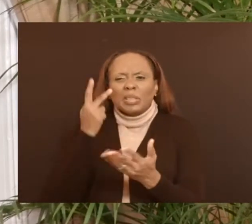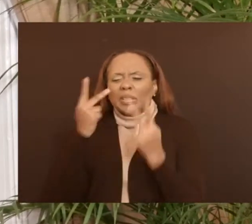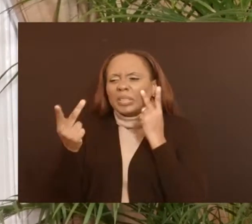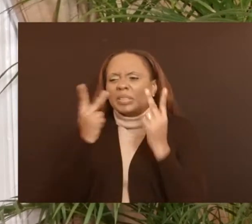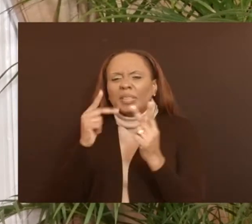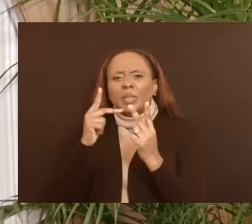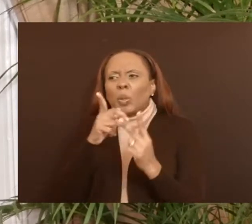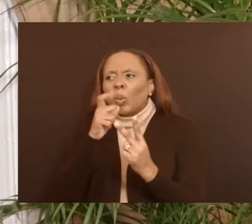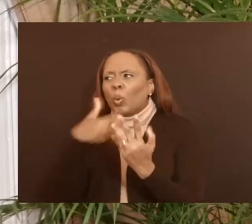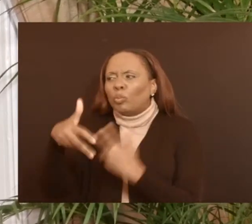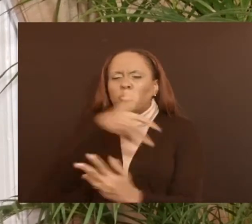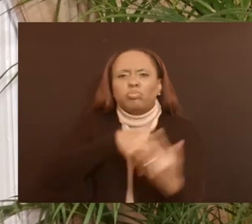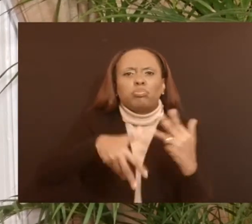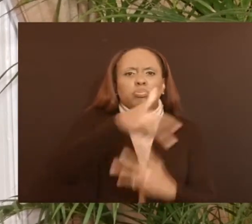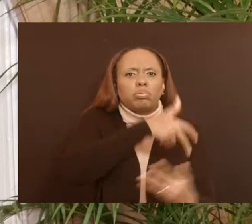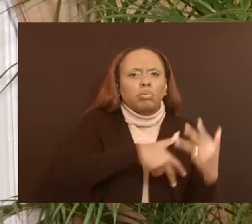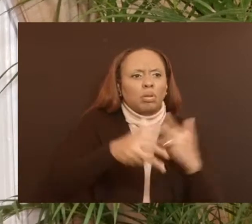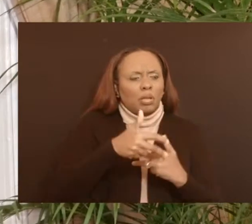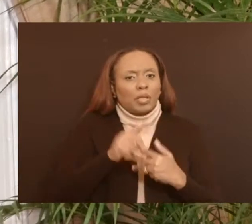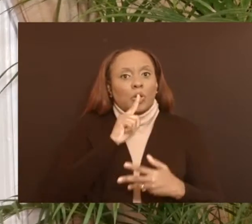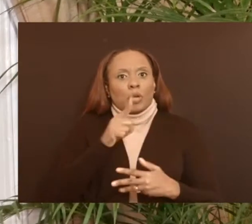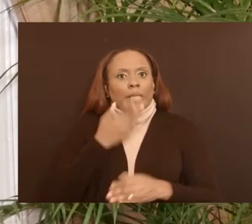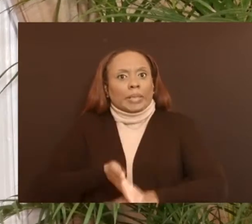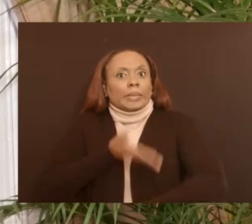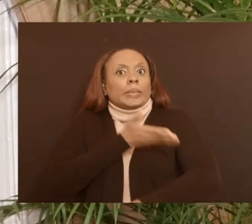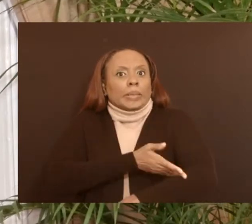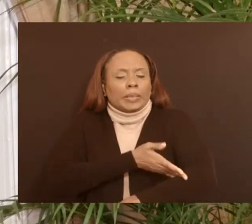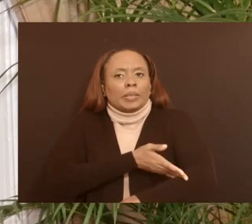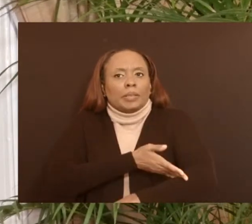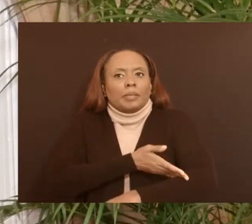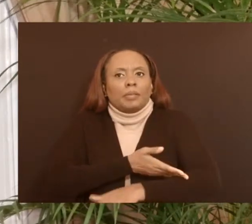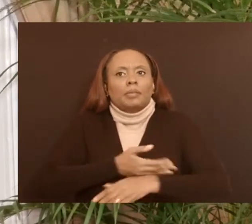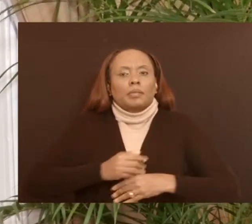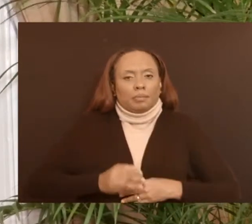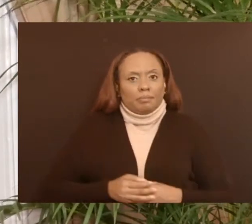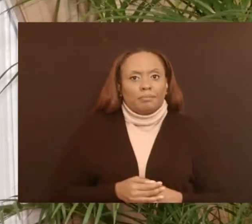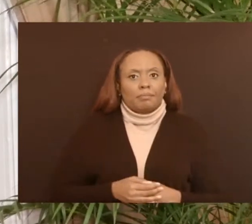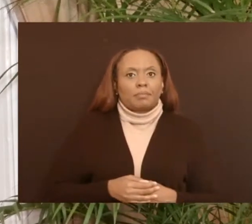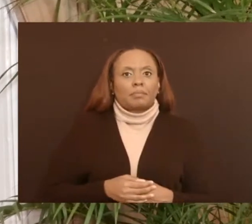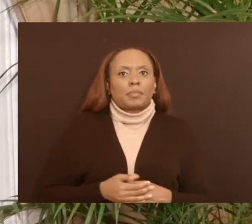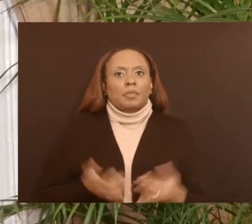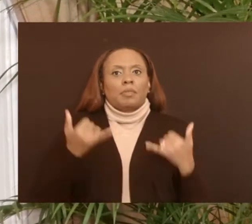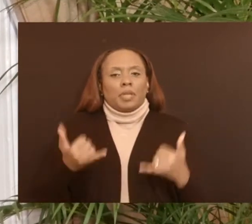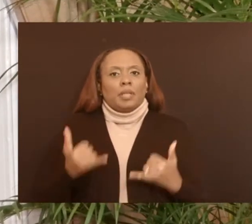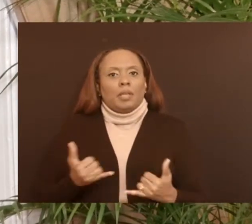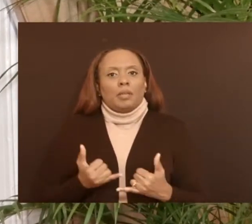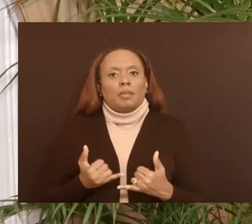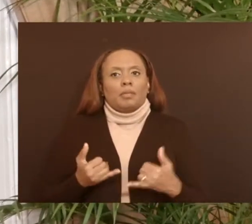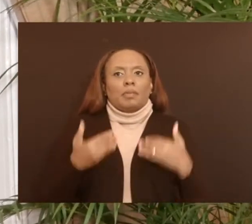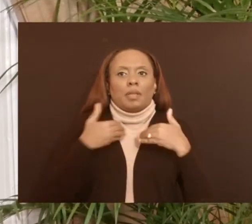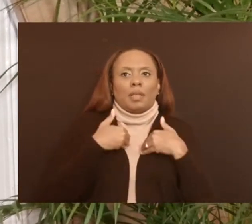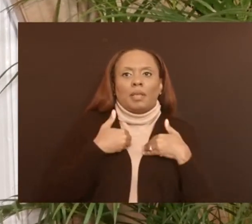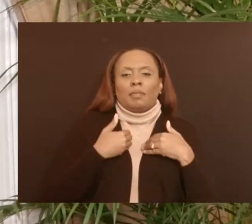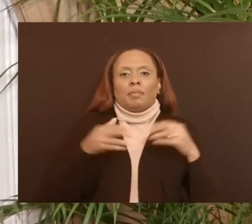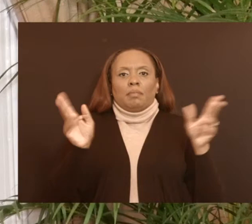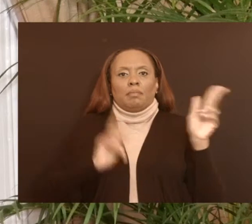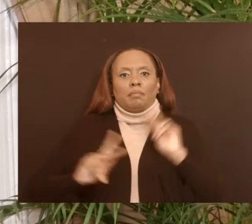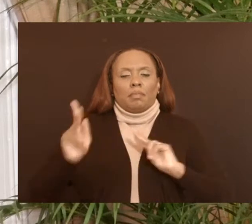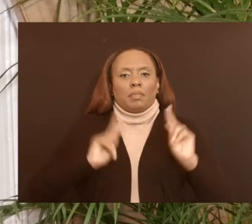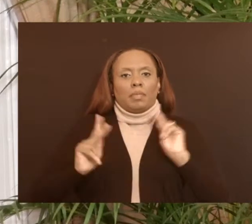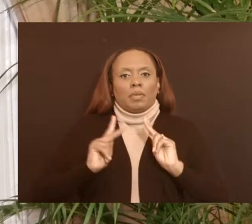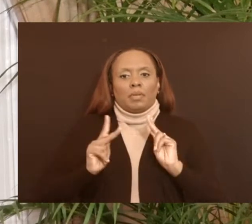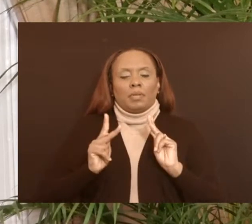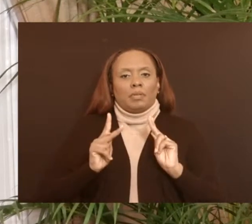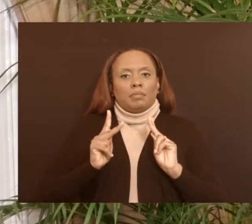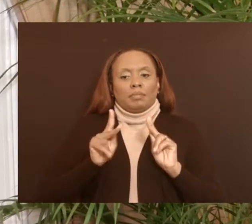we have several persons in hotel quarantine managing that